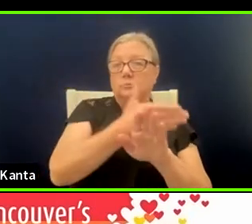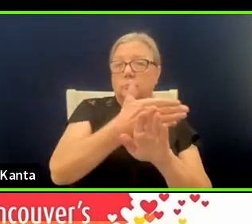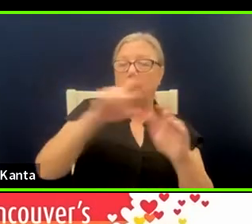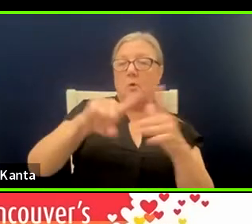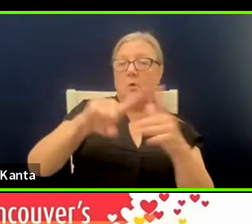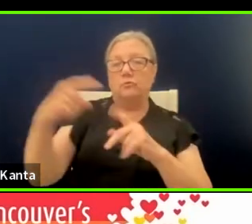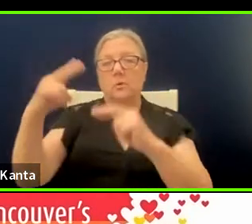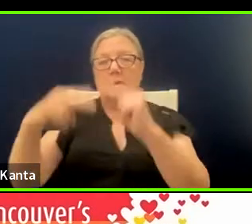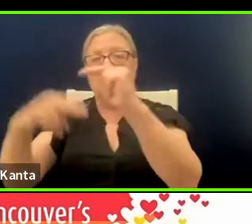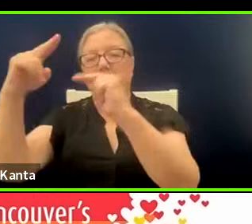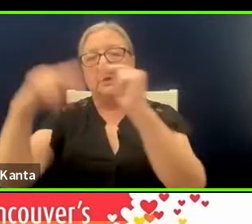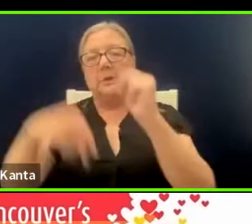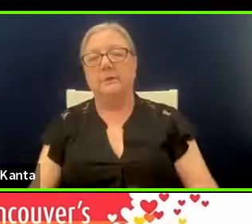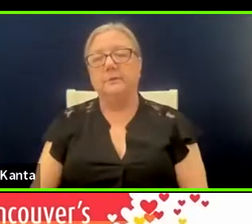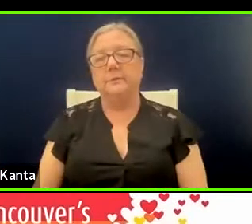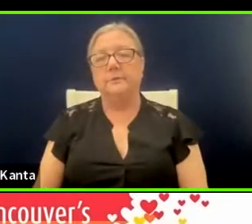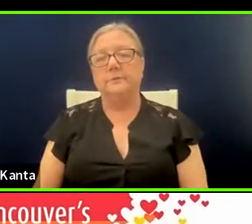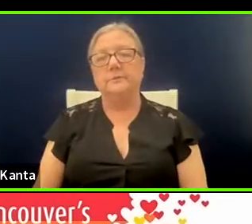Yeah.